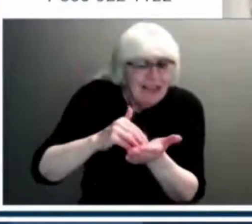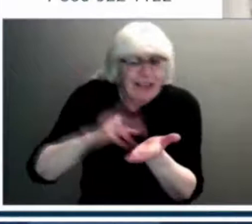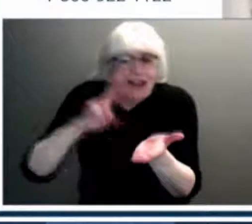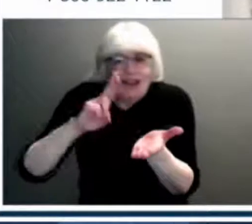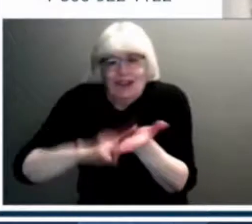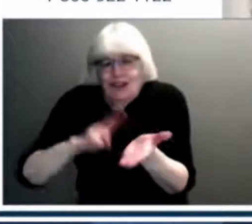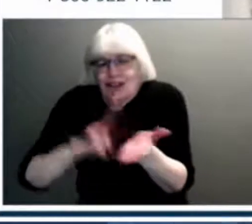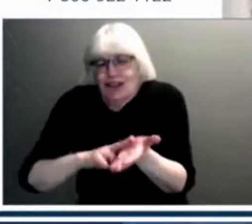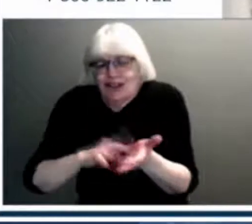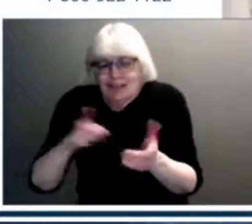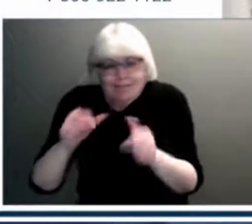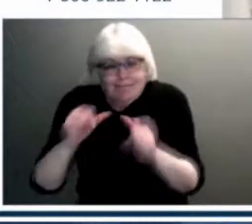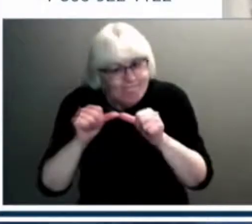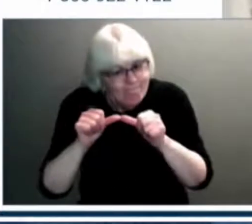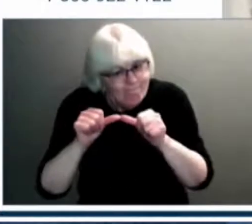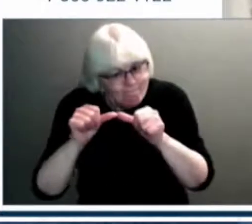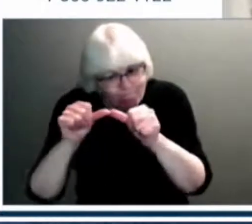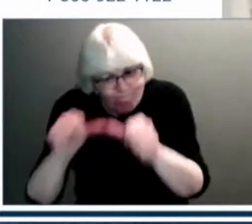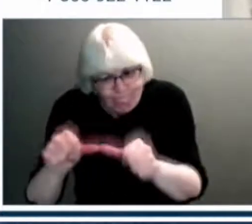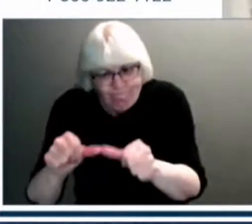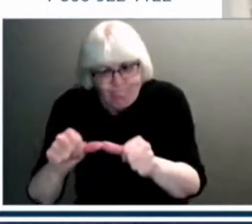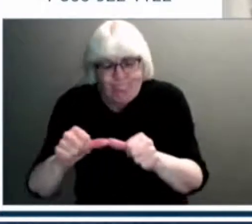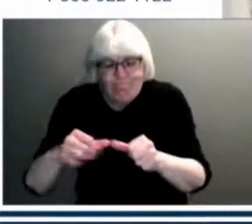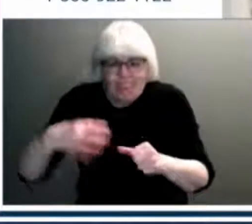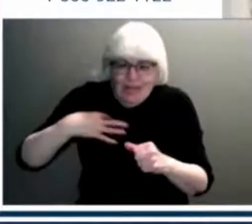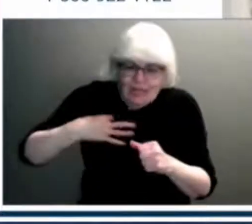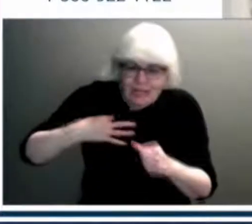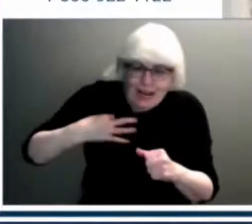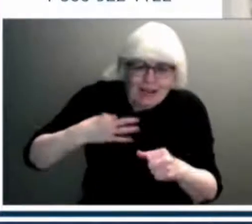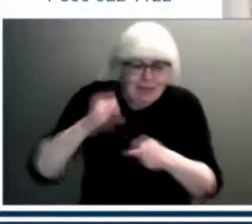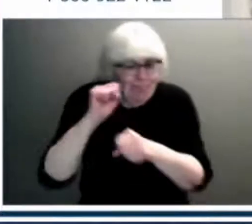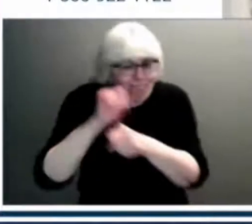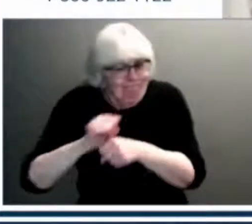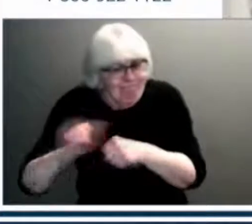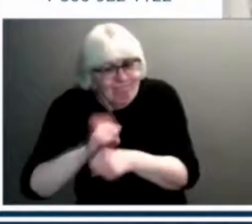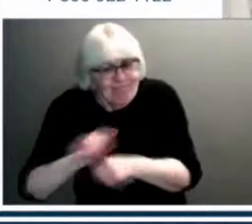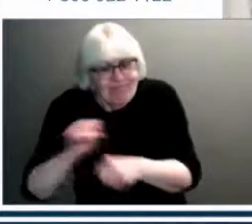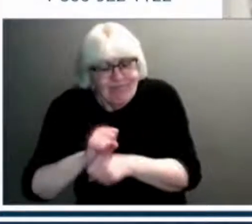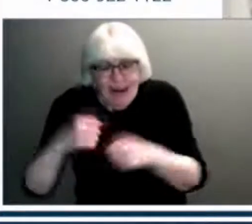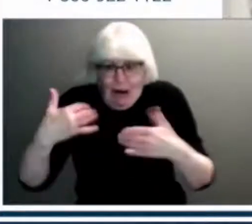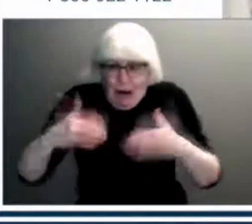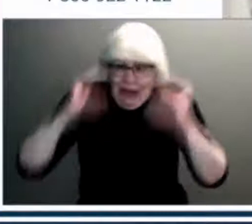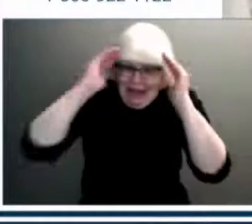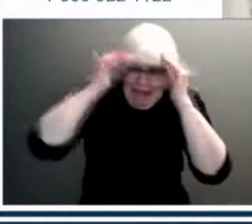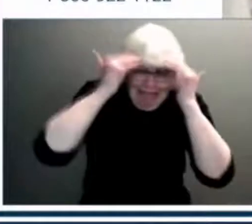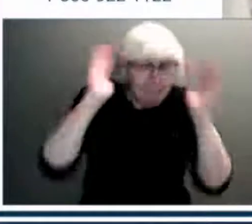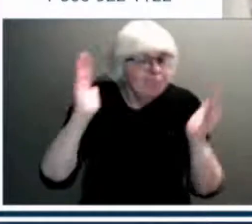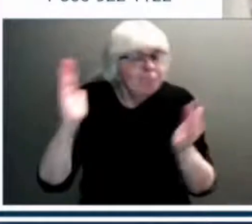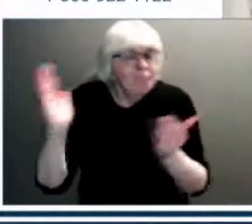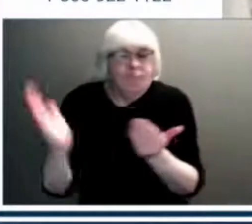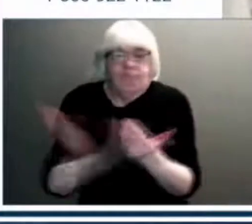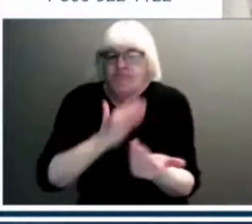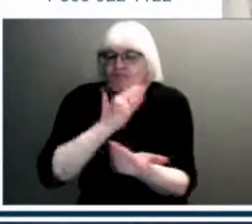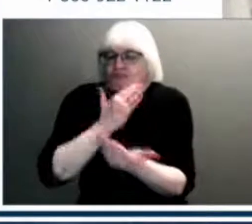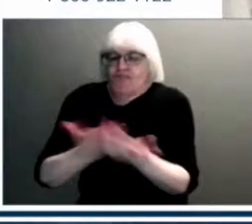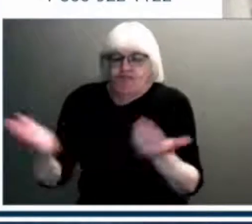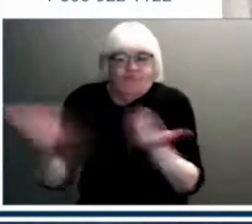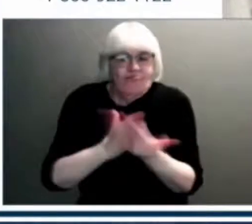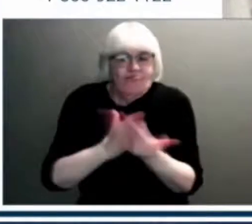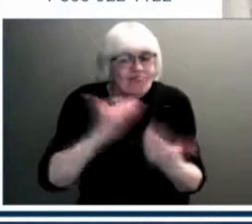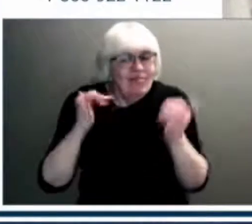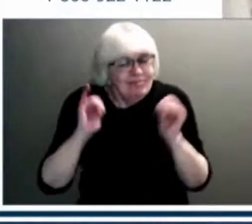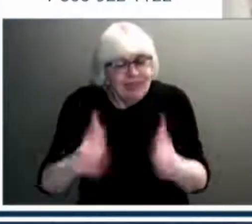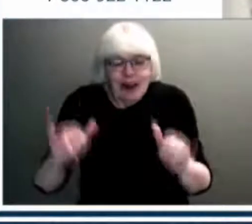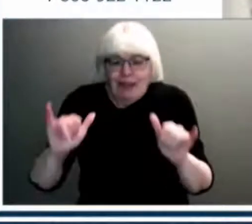under incredibly trying times. We're working to move people and support you where we